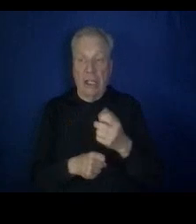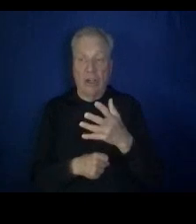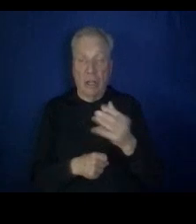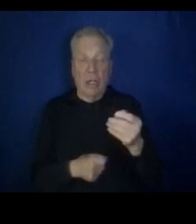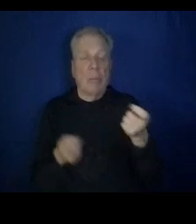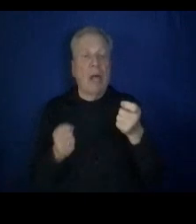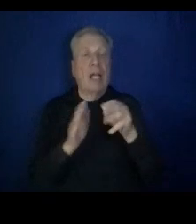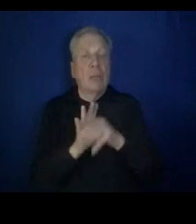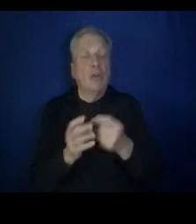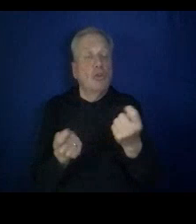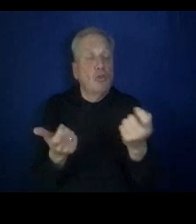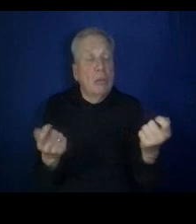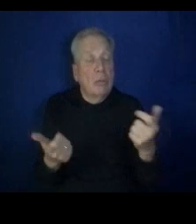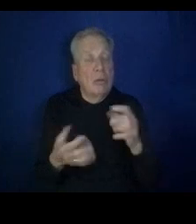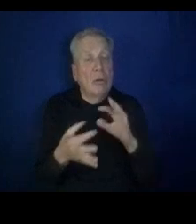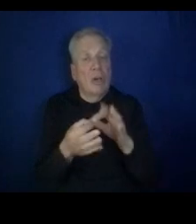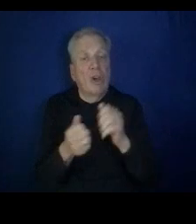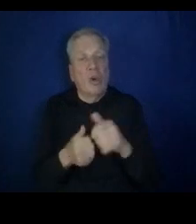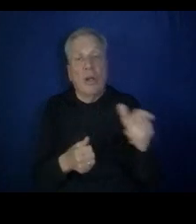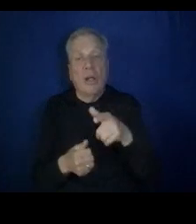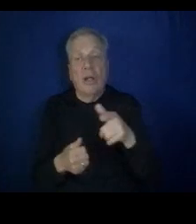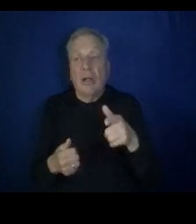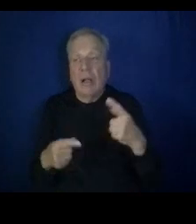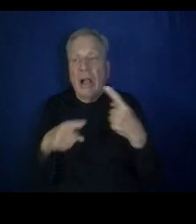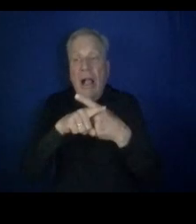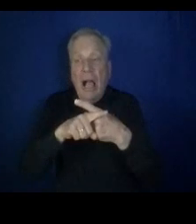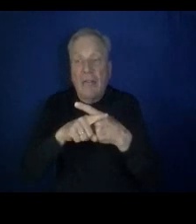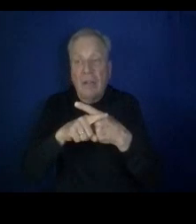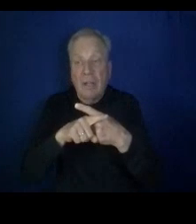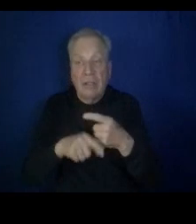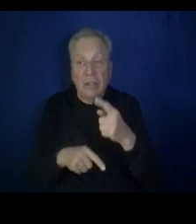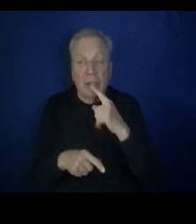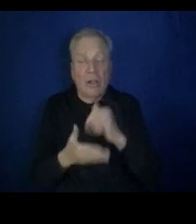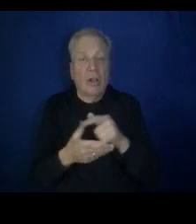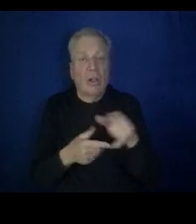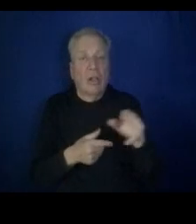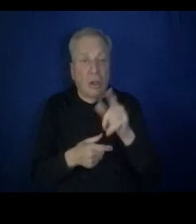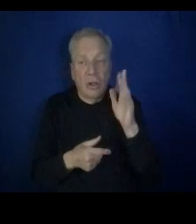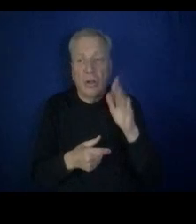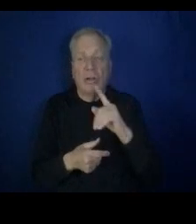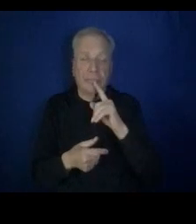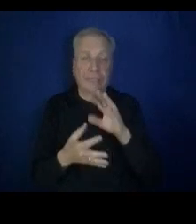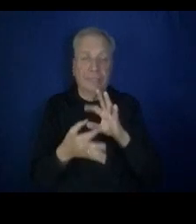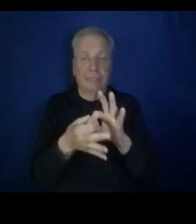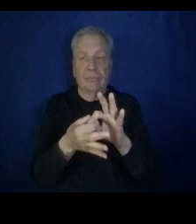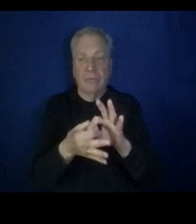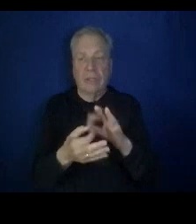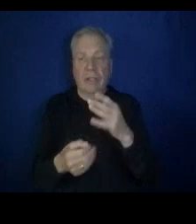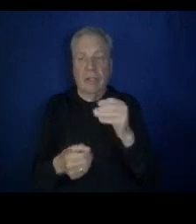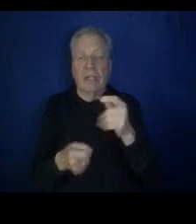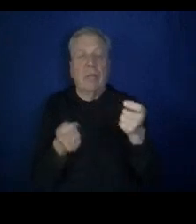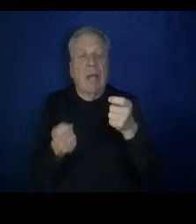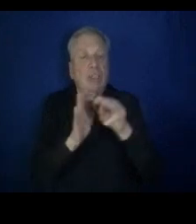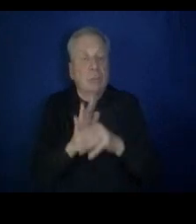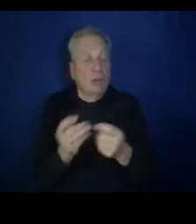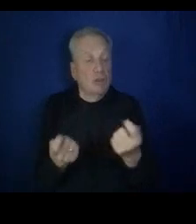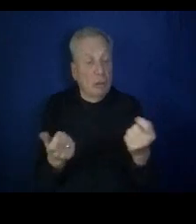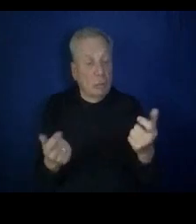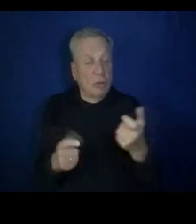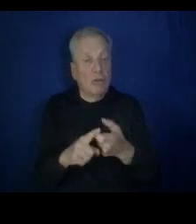Management removals due to backcountry conflicts is 8 of those bears. Vehicle strike mortality 4, and then management removal from developed